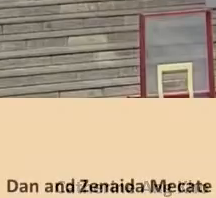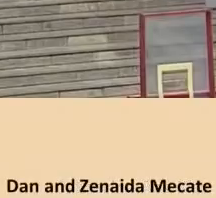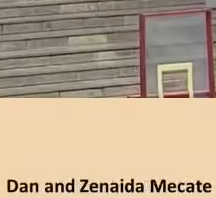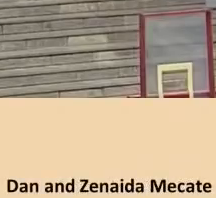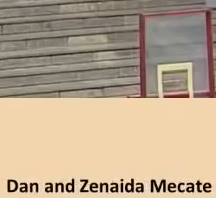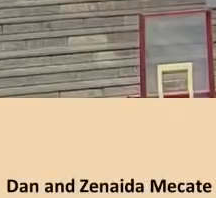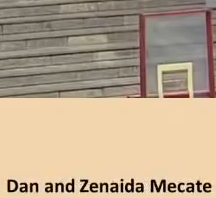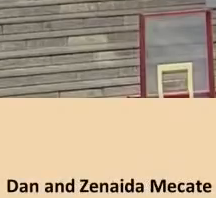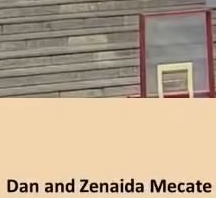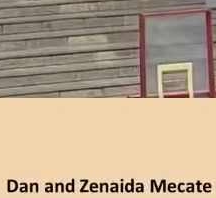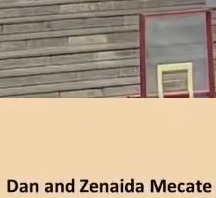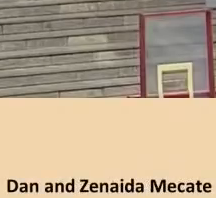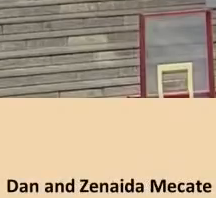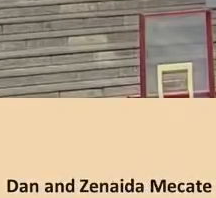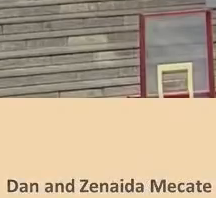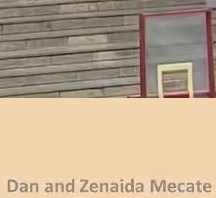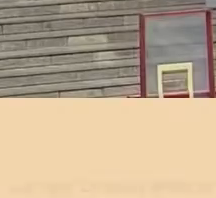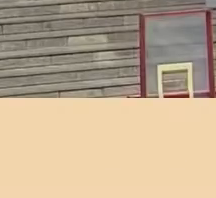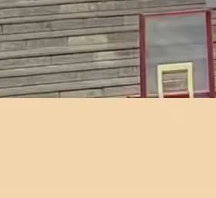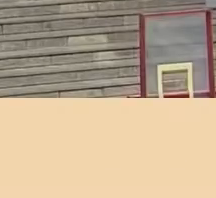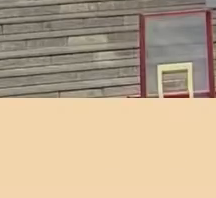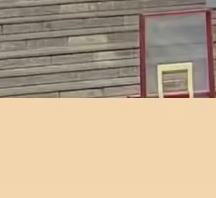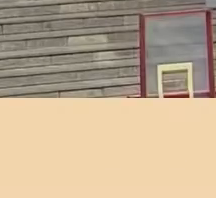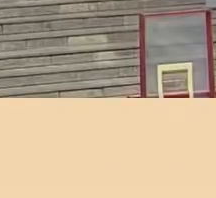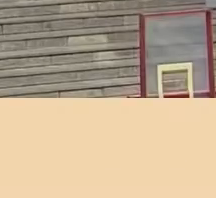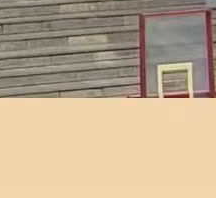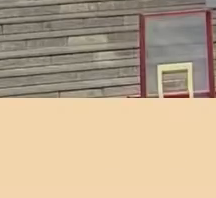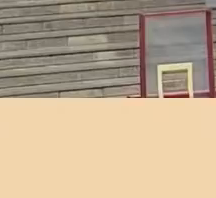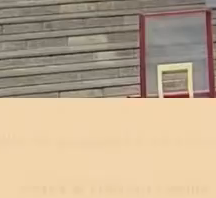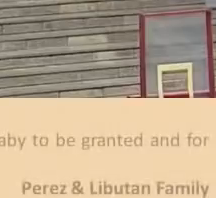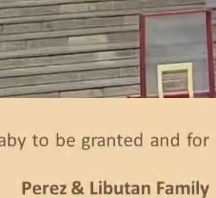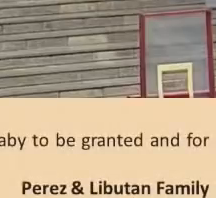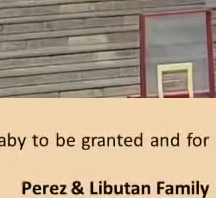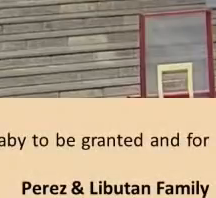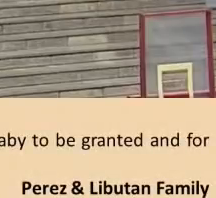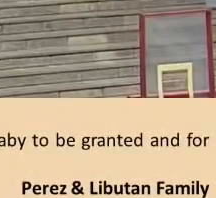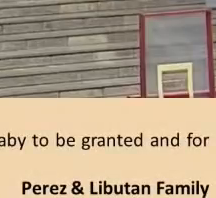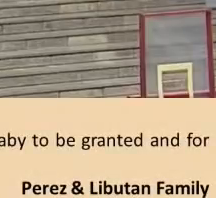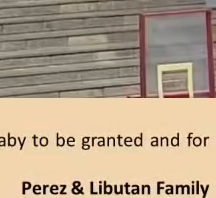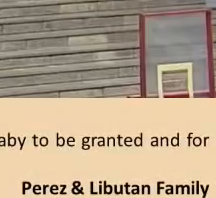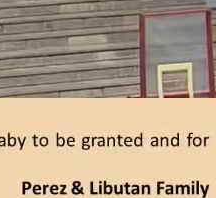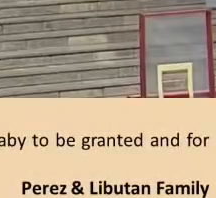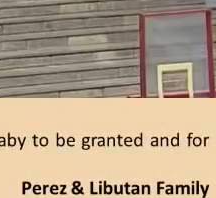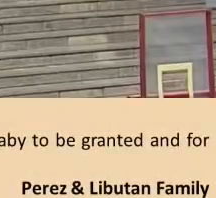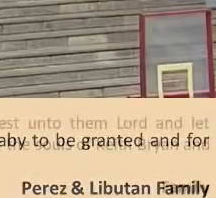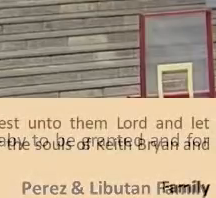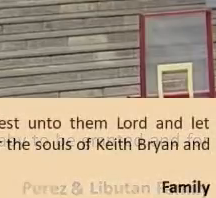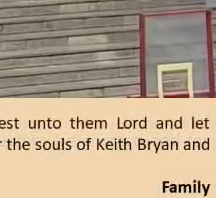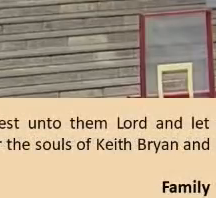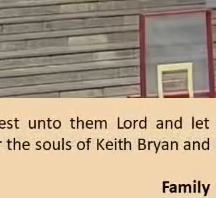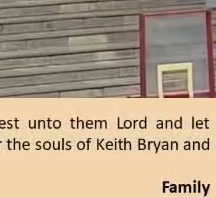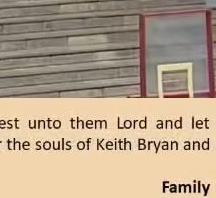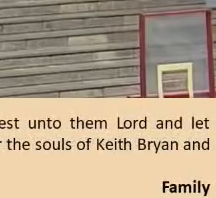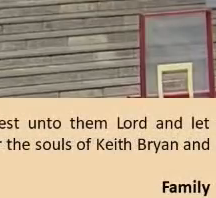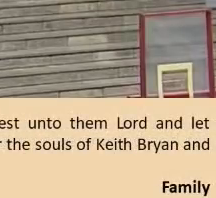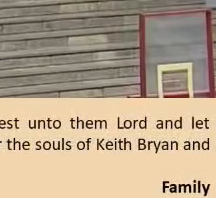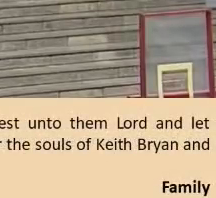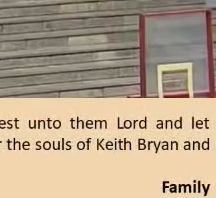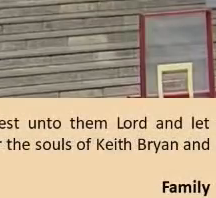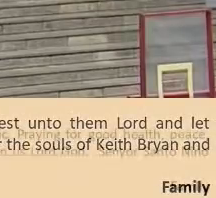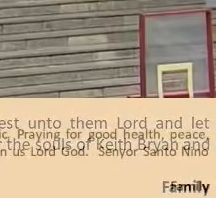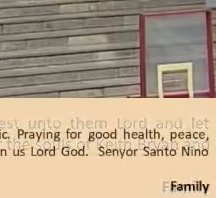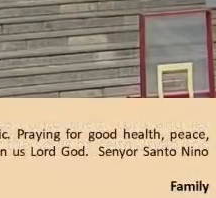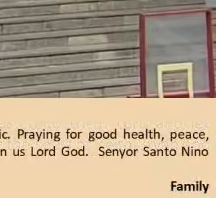us. Intercessory prayer to our Mother of Good Counsel. O Mary, Mother of Good Counsel, you